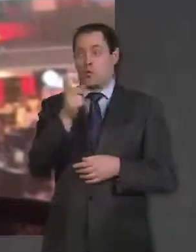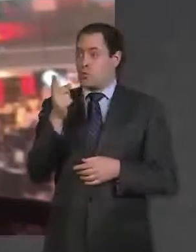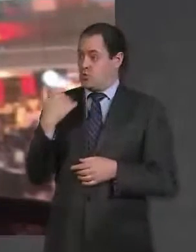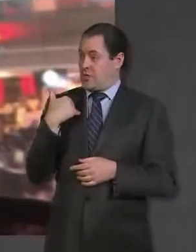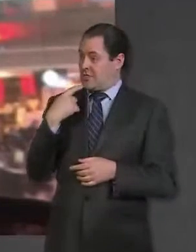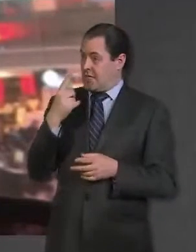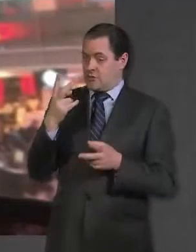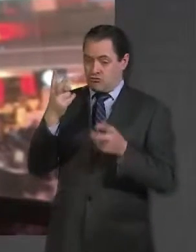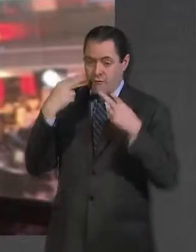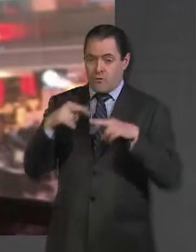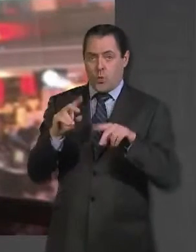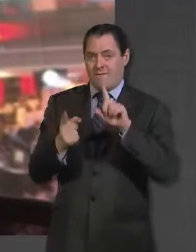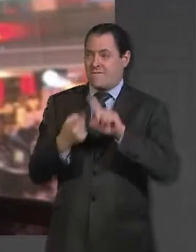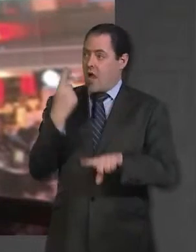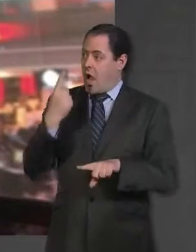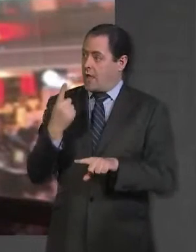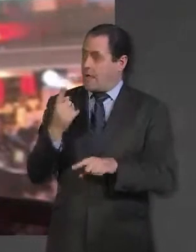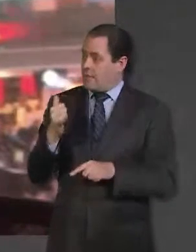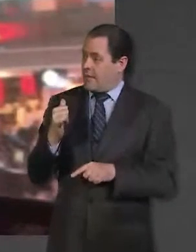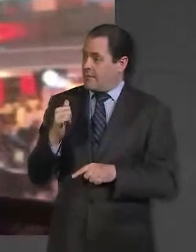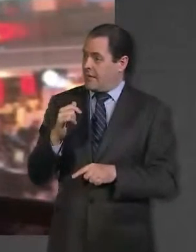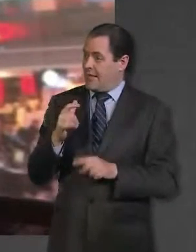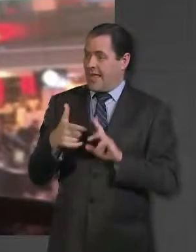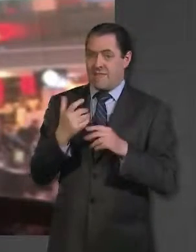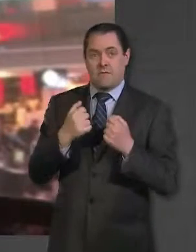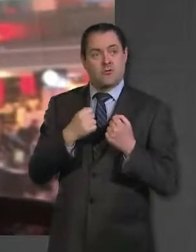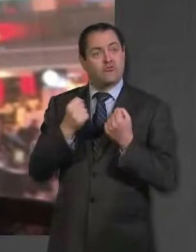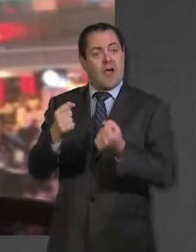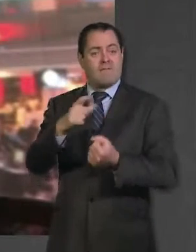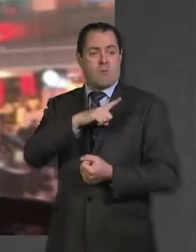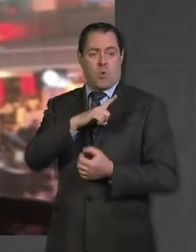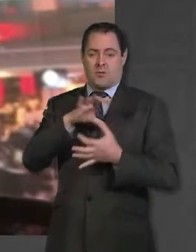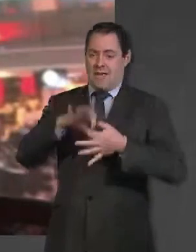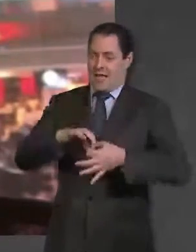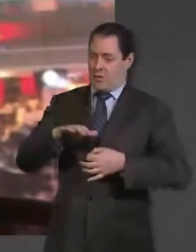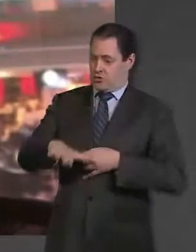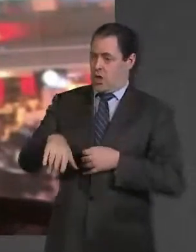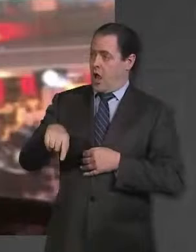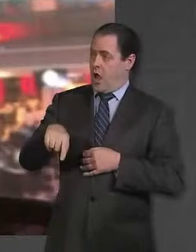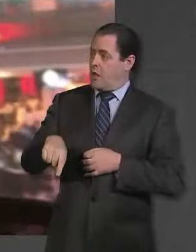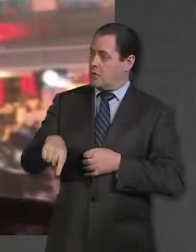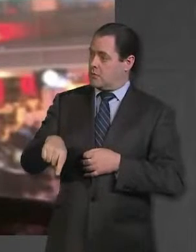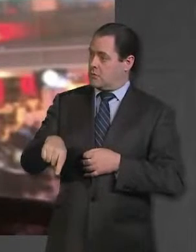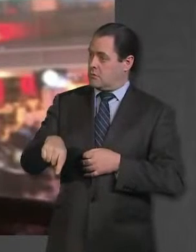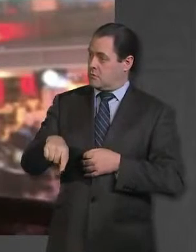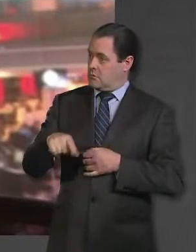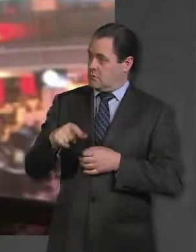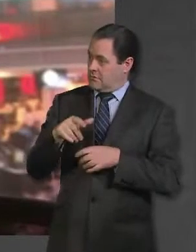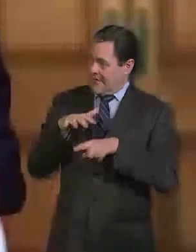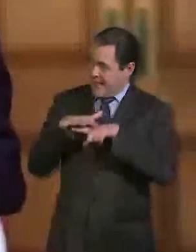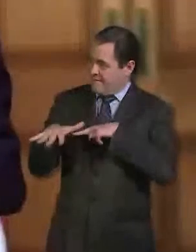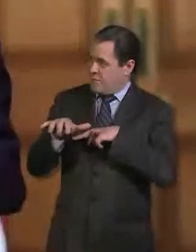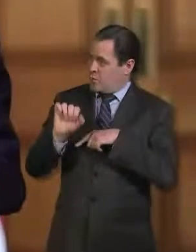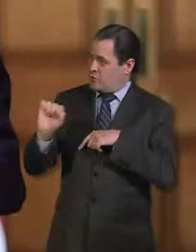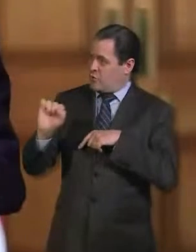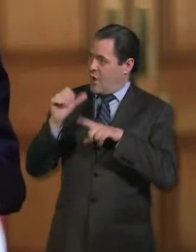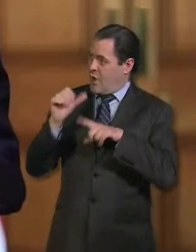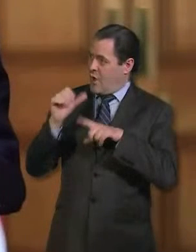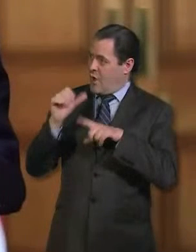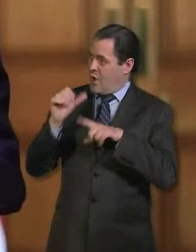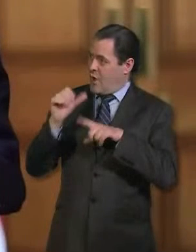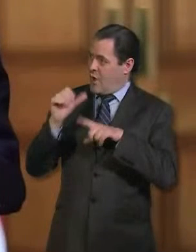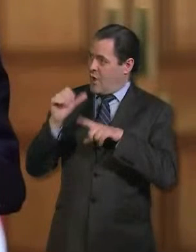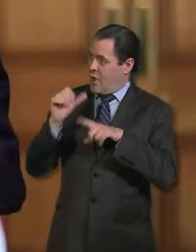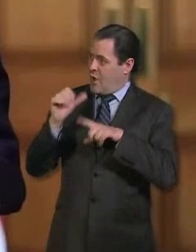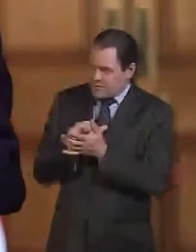were travelling for reasons to do with their children. This is making a difference, is it not, to what you're trying to do in government? No, I actually think that it's